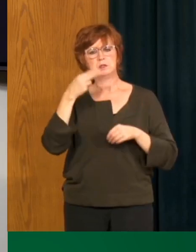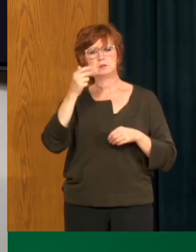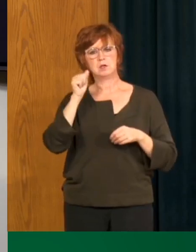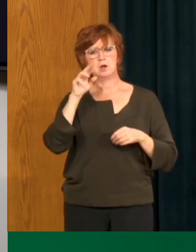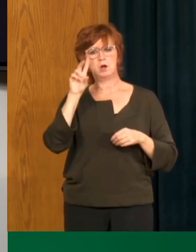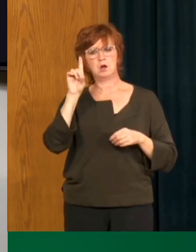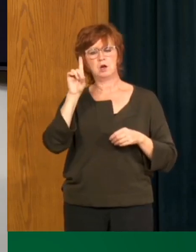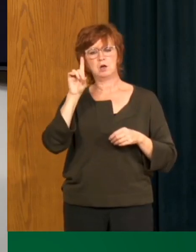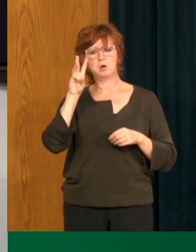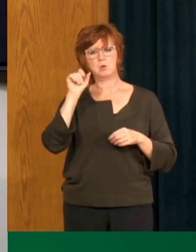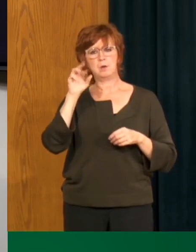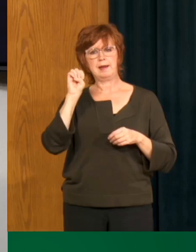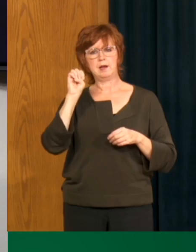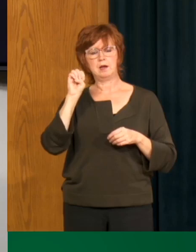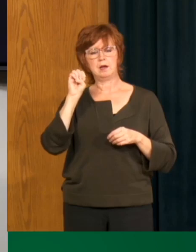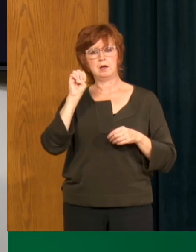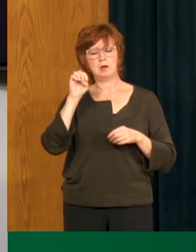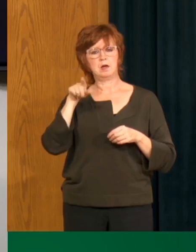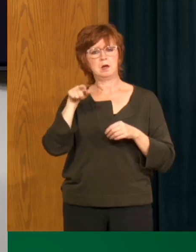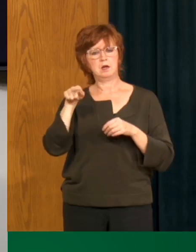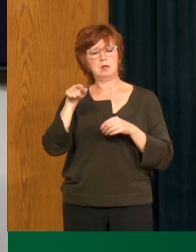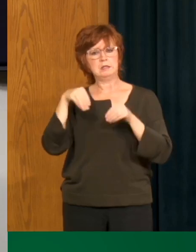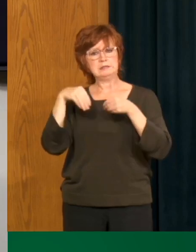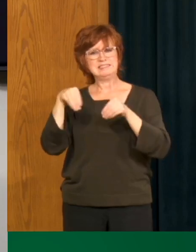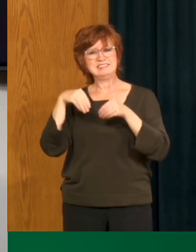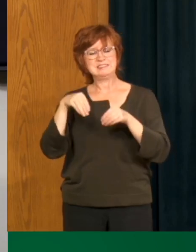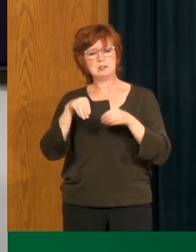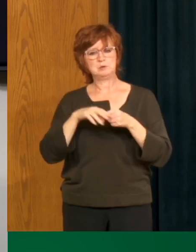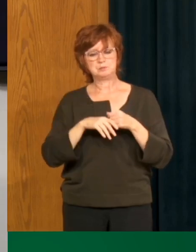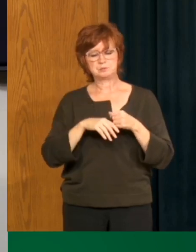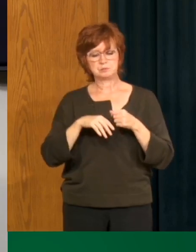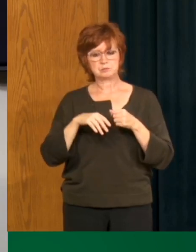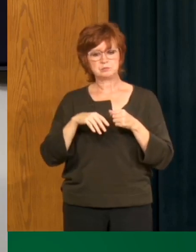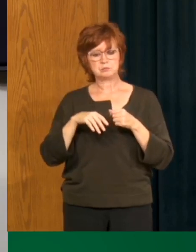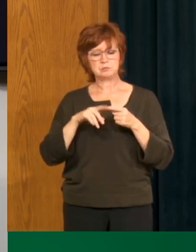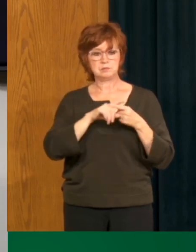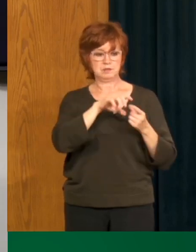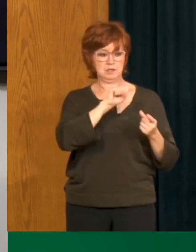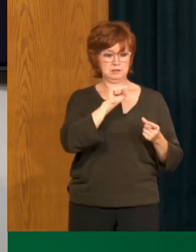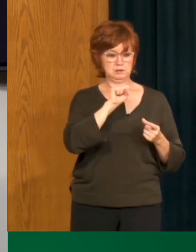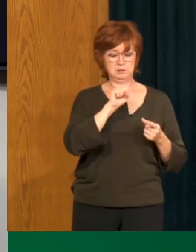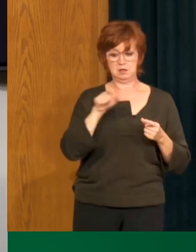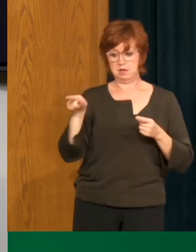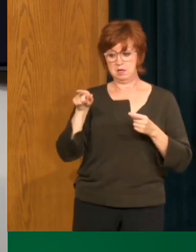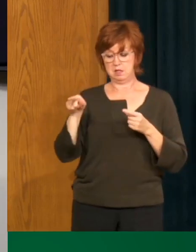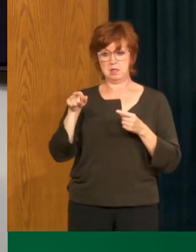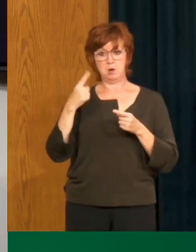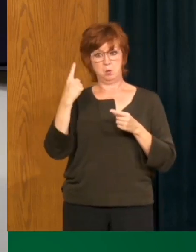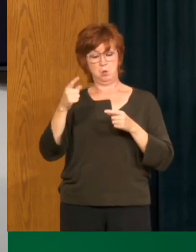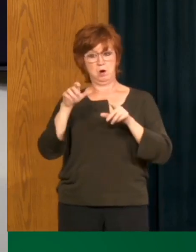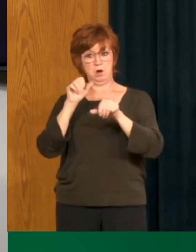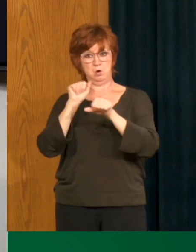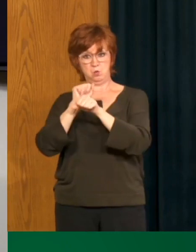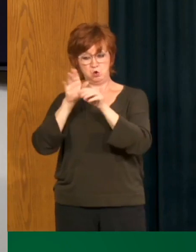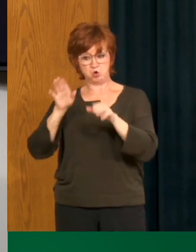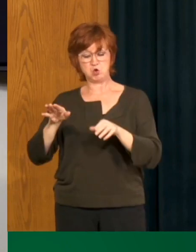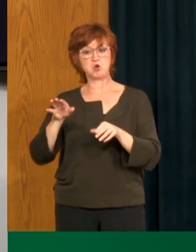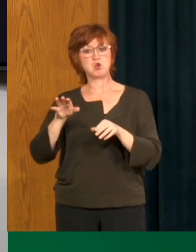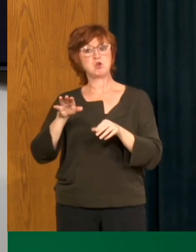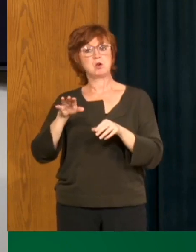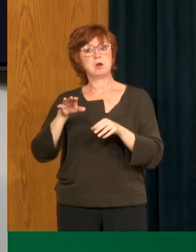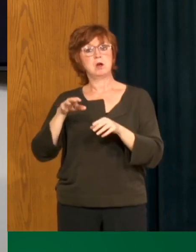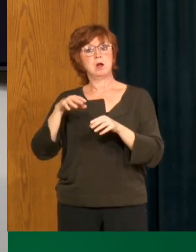public to a worker who tested positive. The Saskatchewan Health Authority didn't, but they did alert about